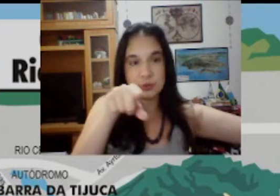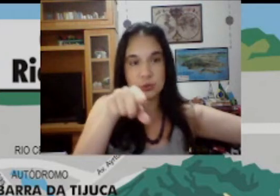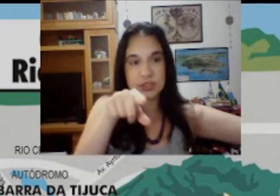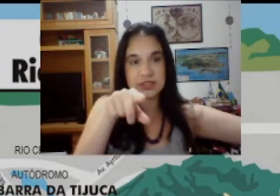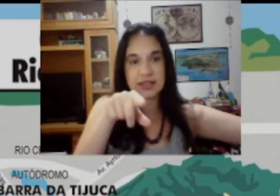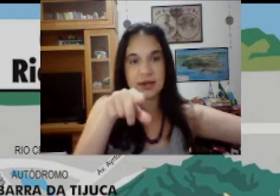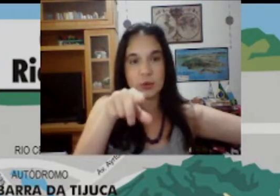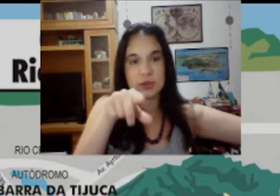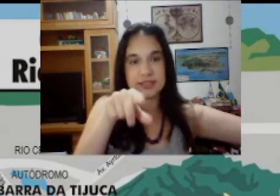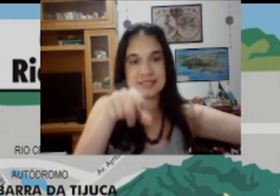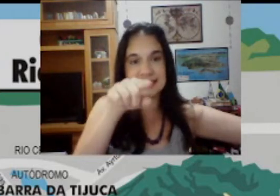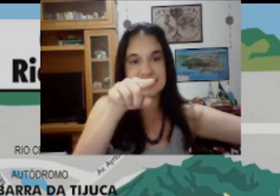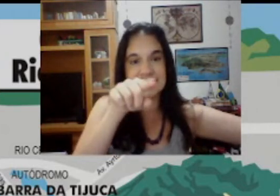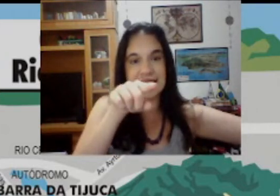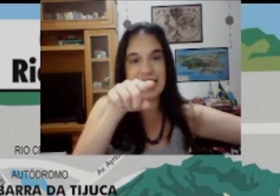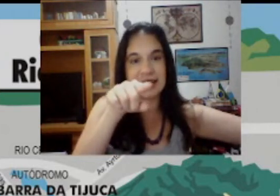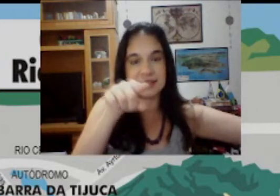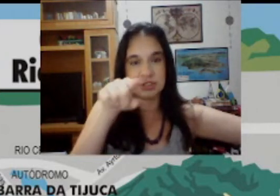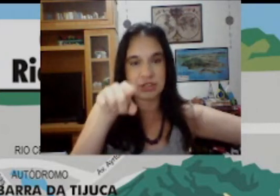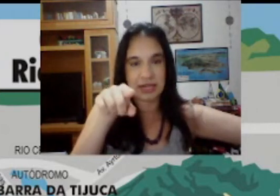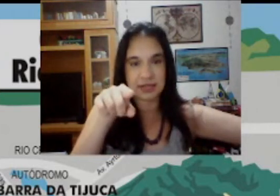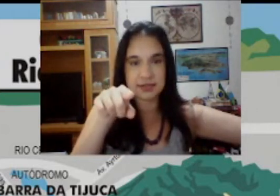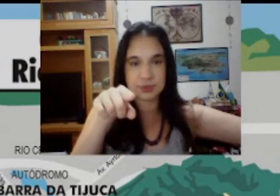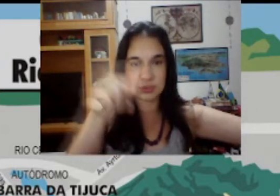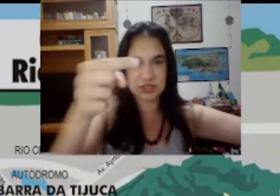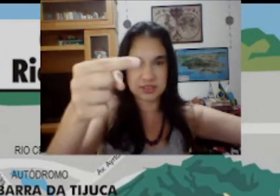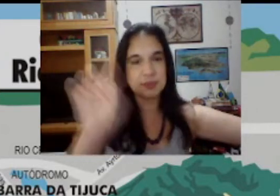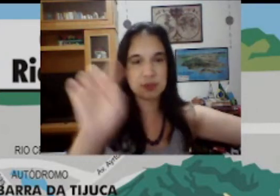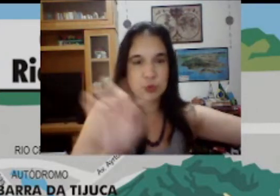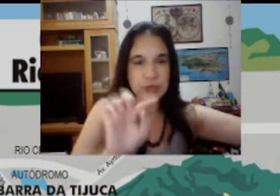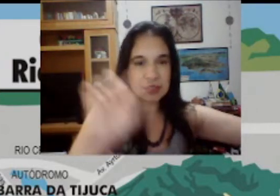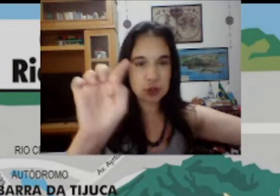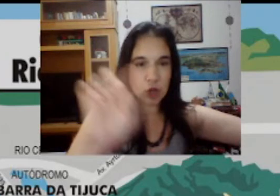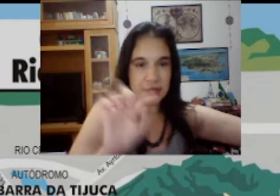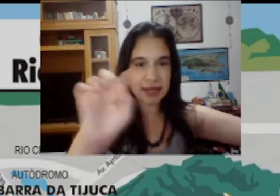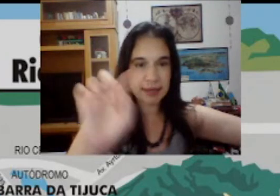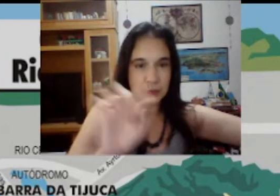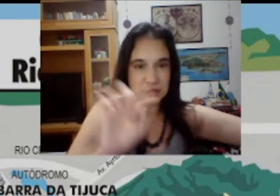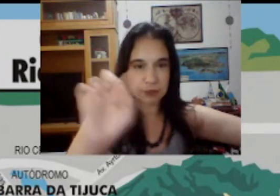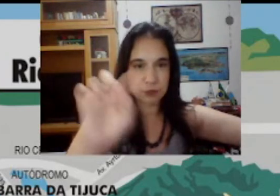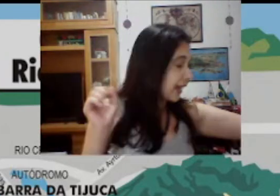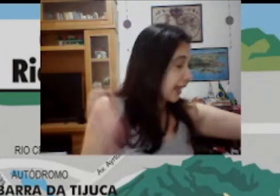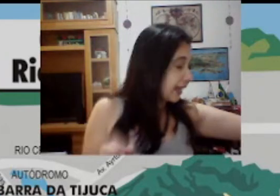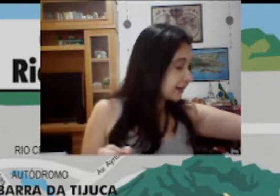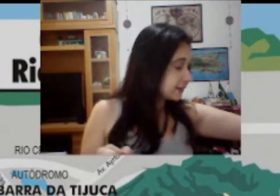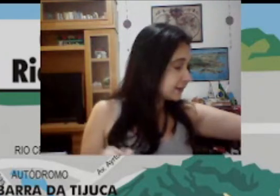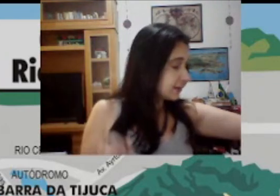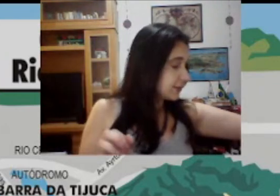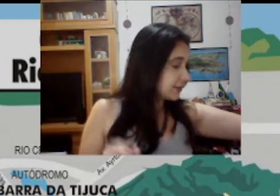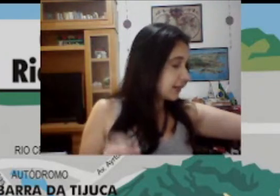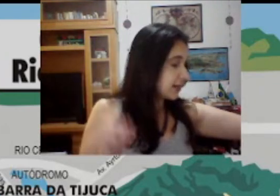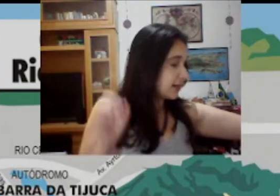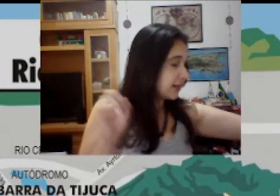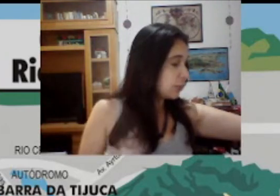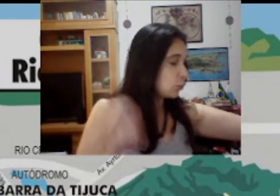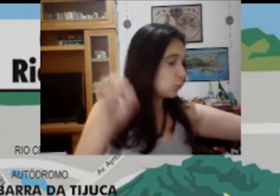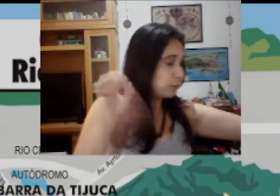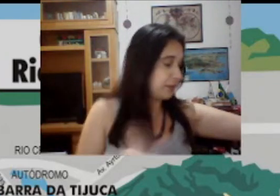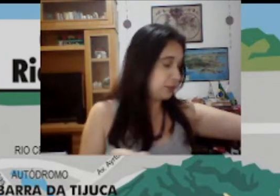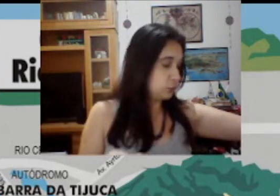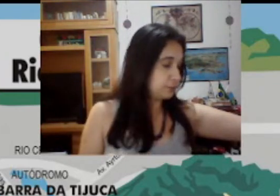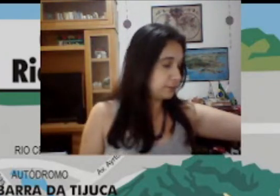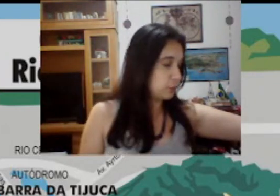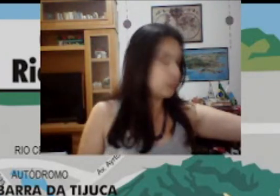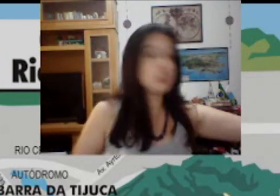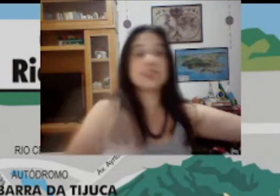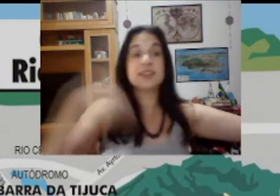in the region there where it says Laranjeiras, which is between Glória and Botafogo, and the Rio